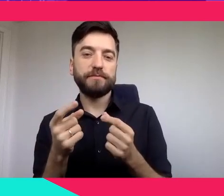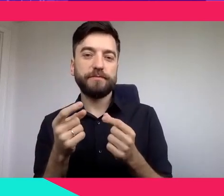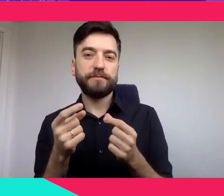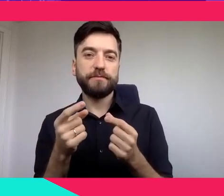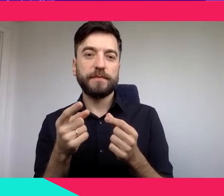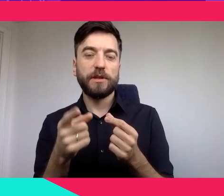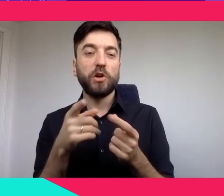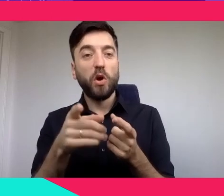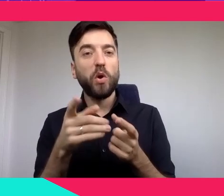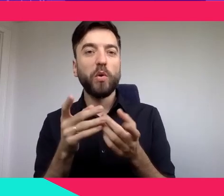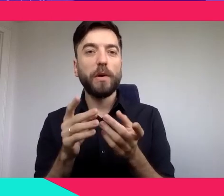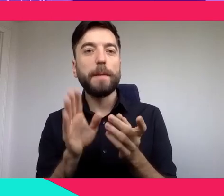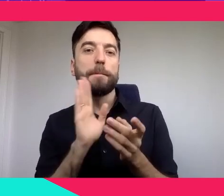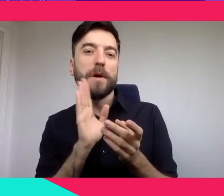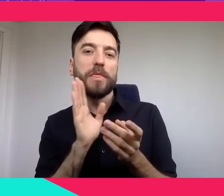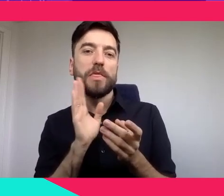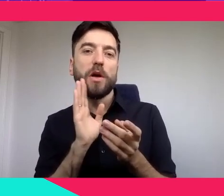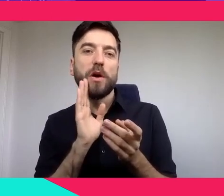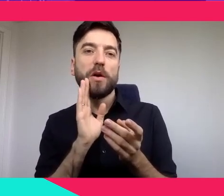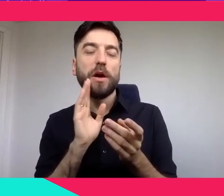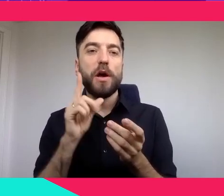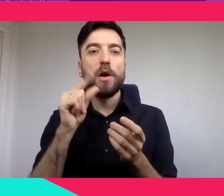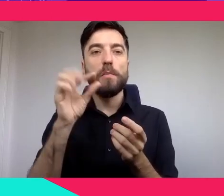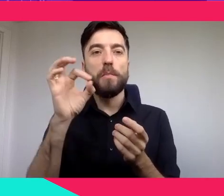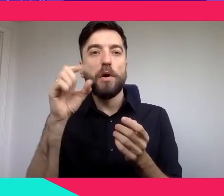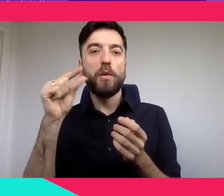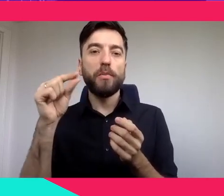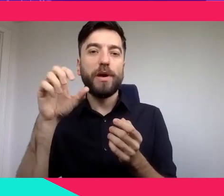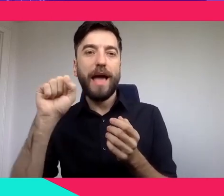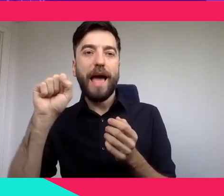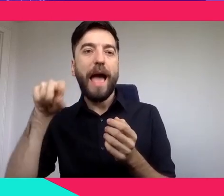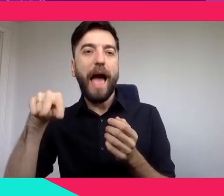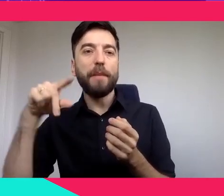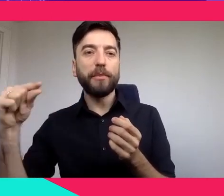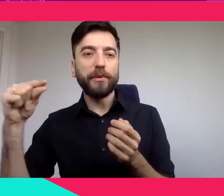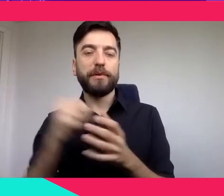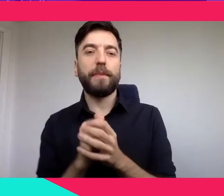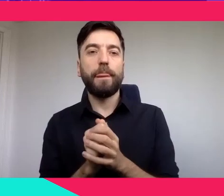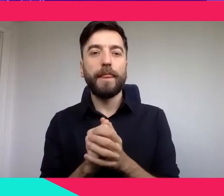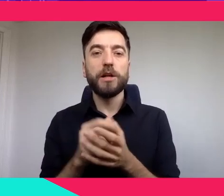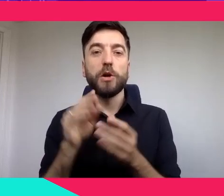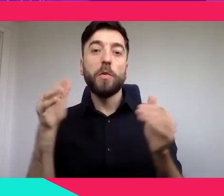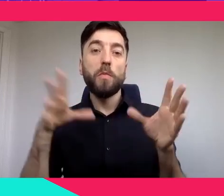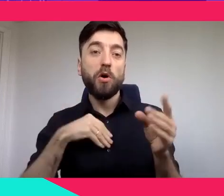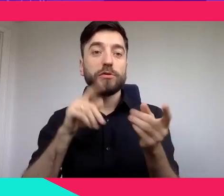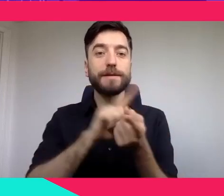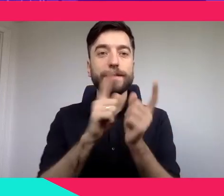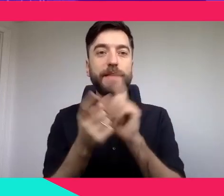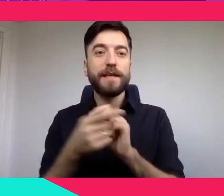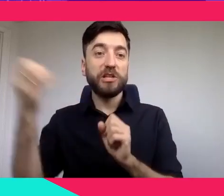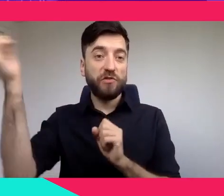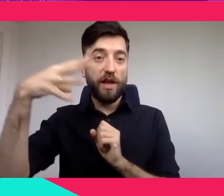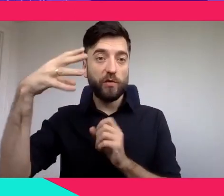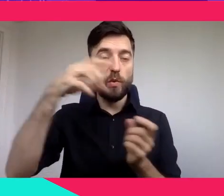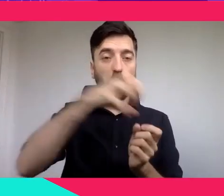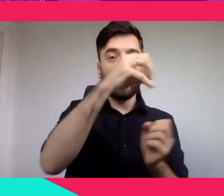of the painting with a motorized moving light behind the cutout window,